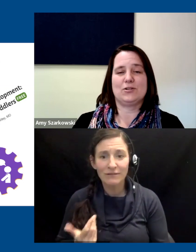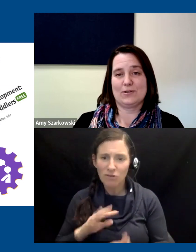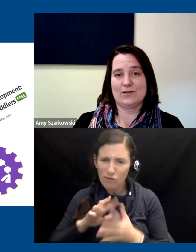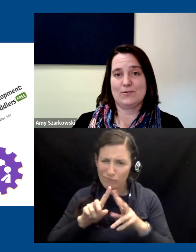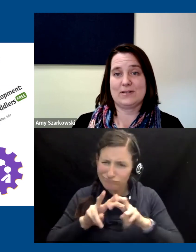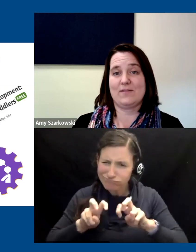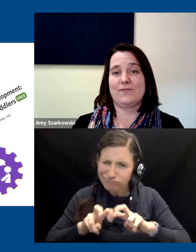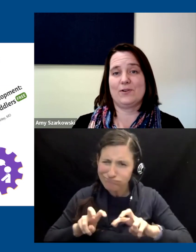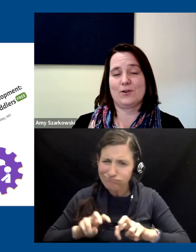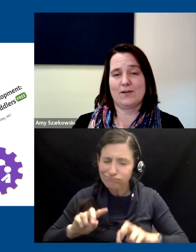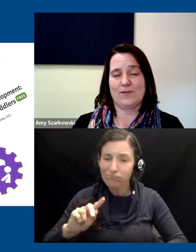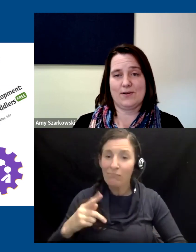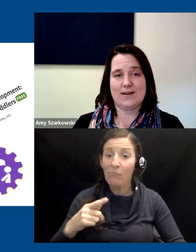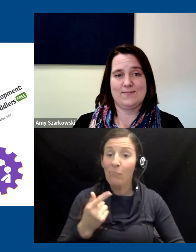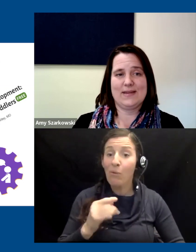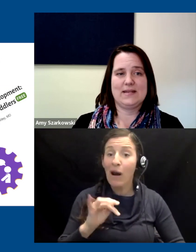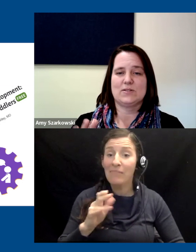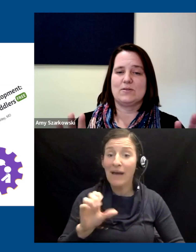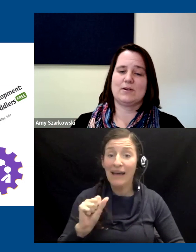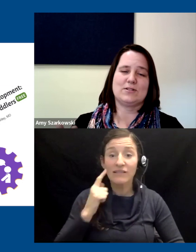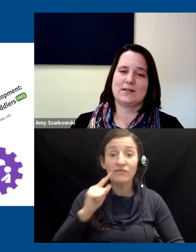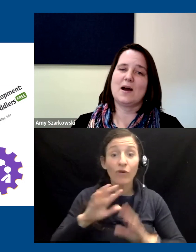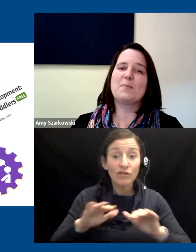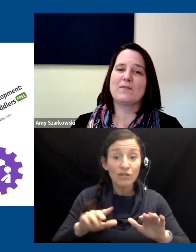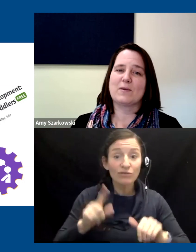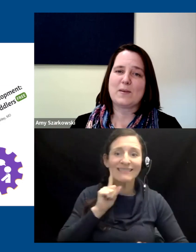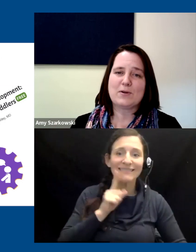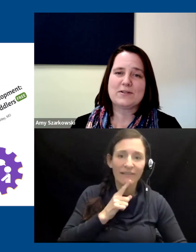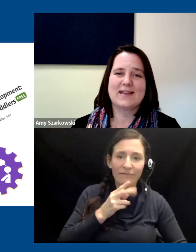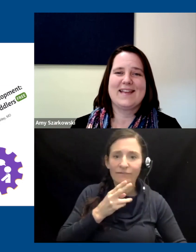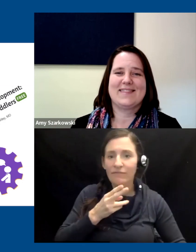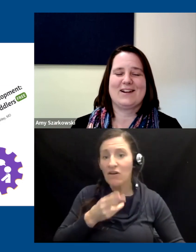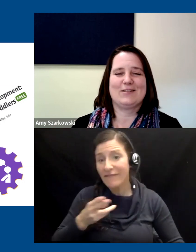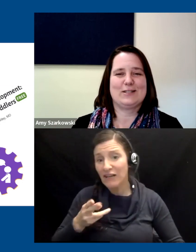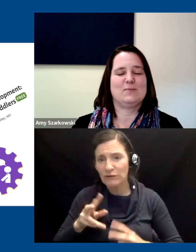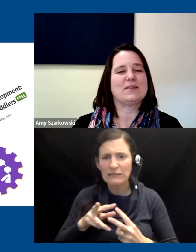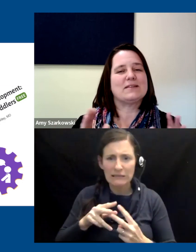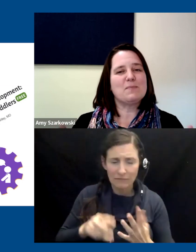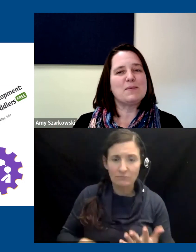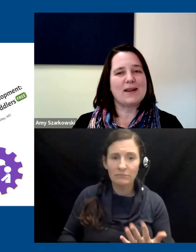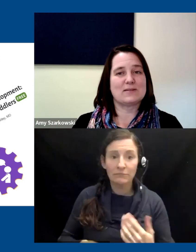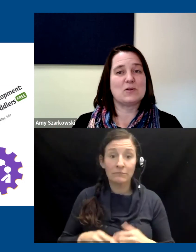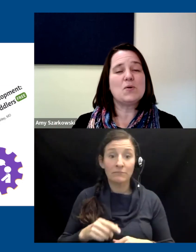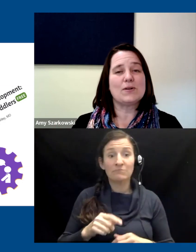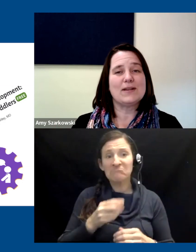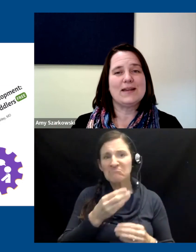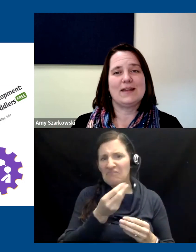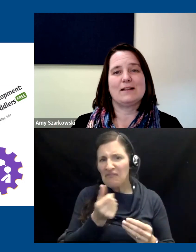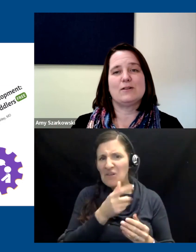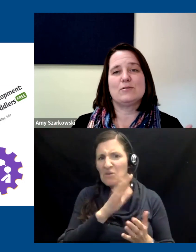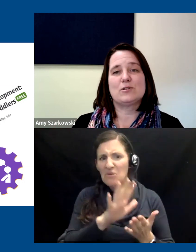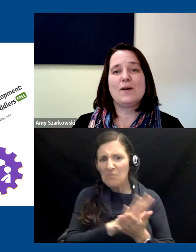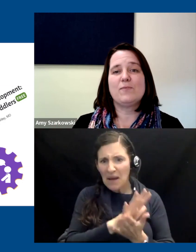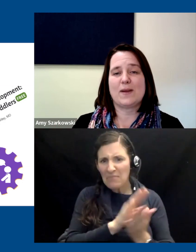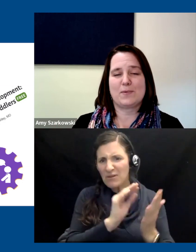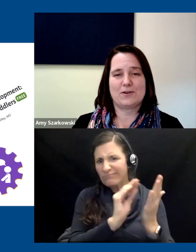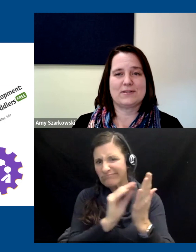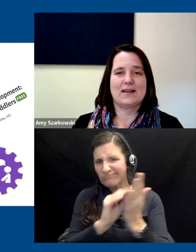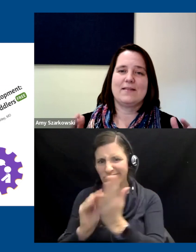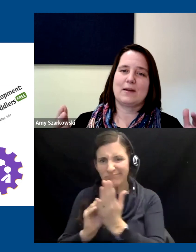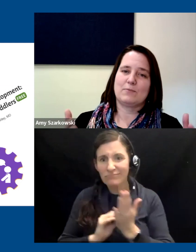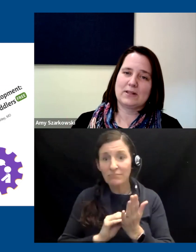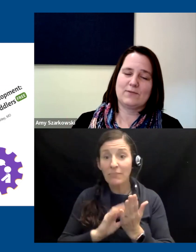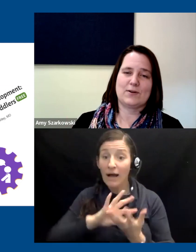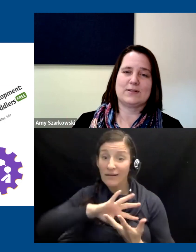pragmatics in children who are deaf or hard of hearing. So here are just a couple of the papers that are listed, but the supplement as a whole includes 12